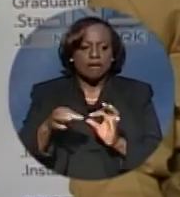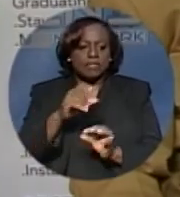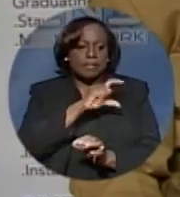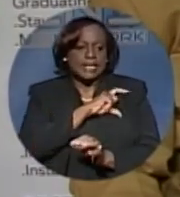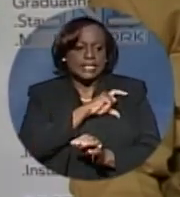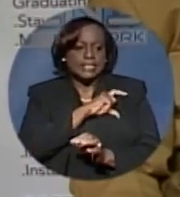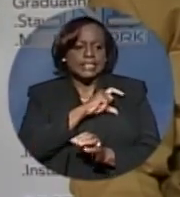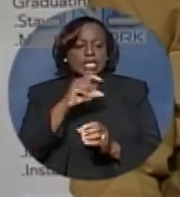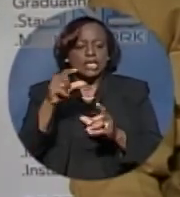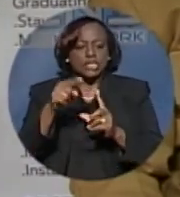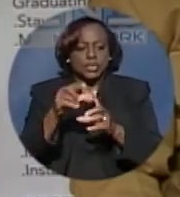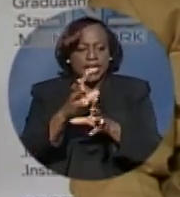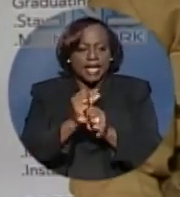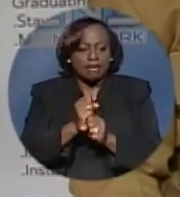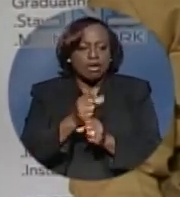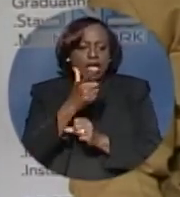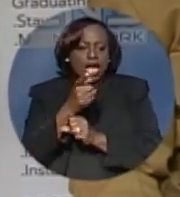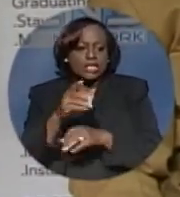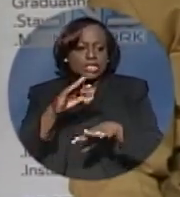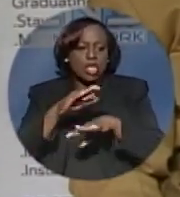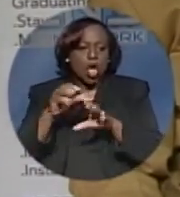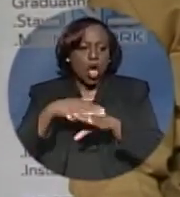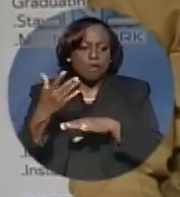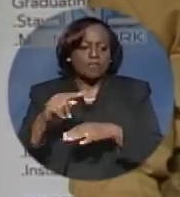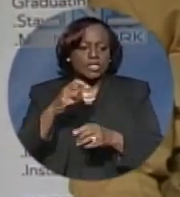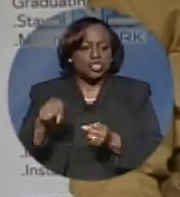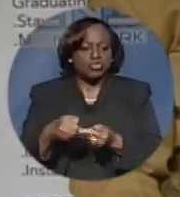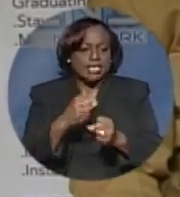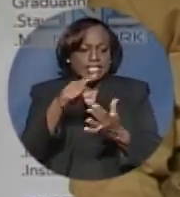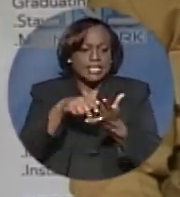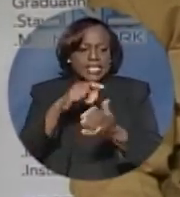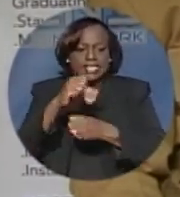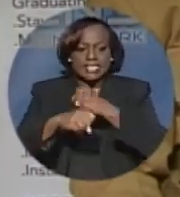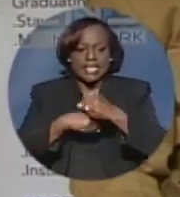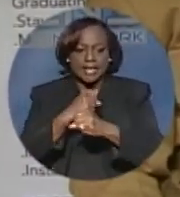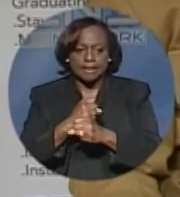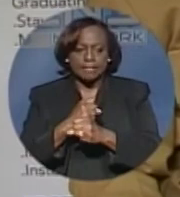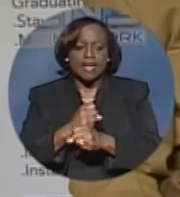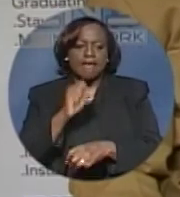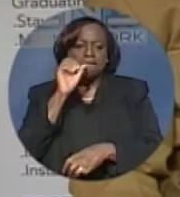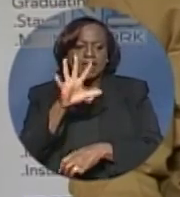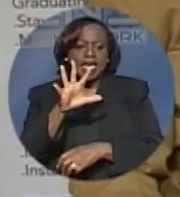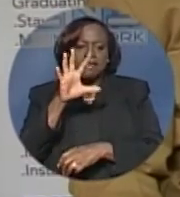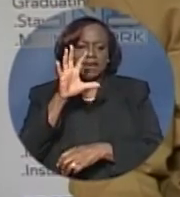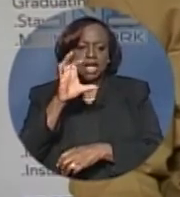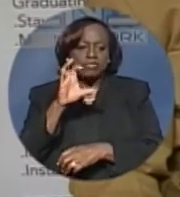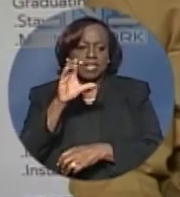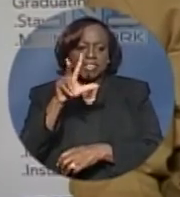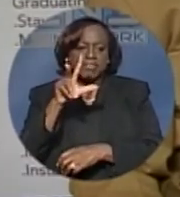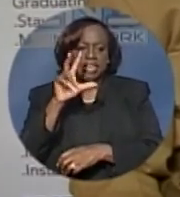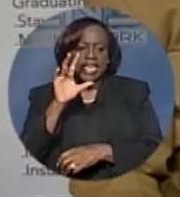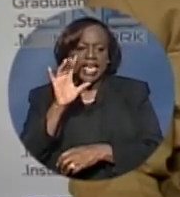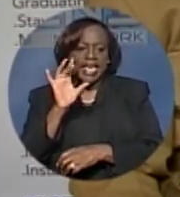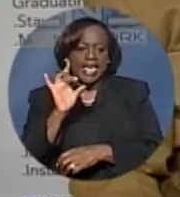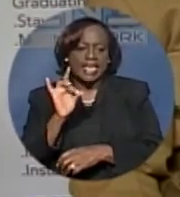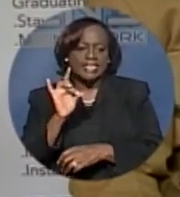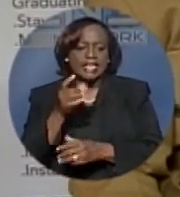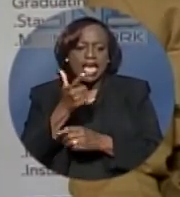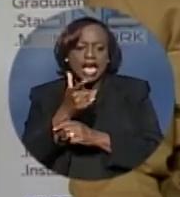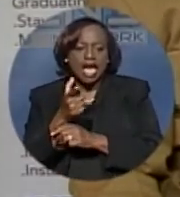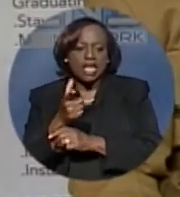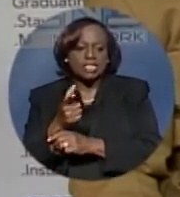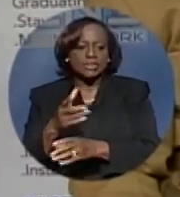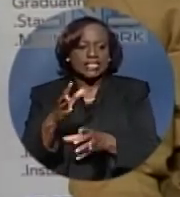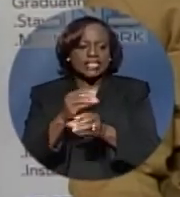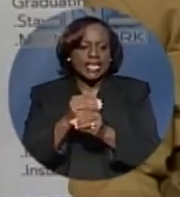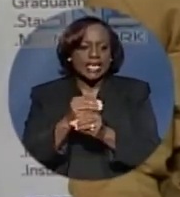far for the year. Thus far for the year, we have already taken 538 firearms off the streets,